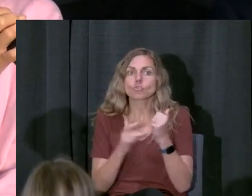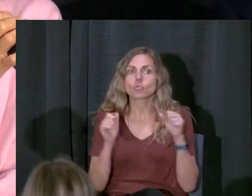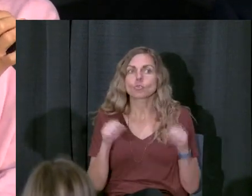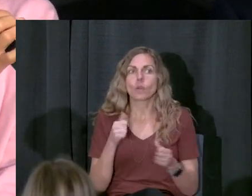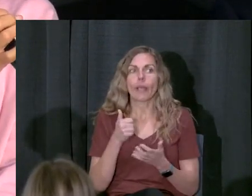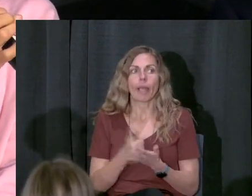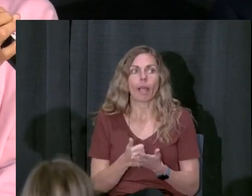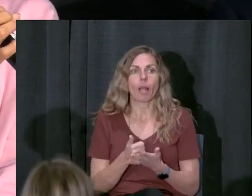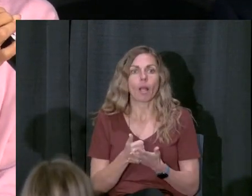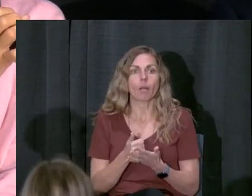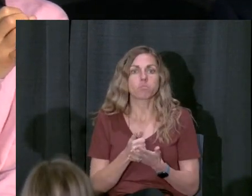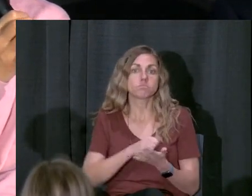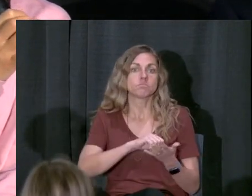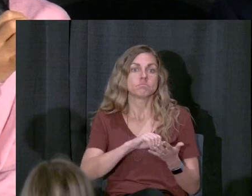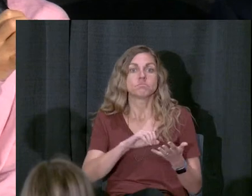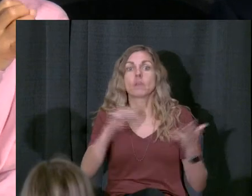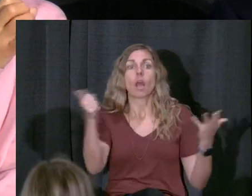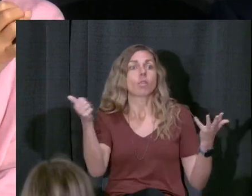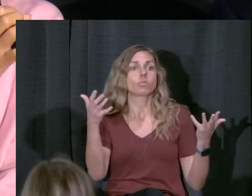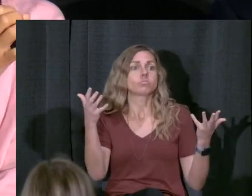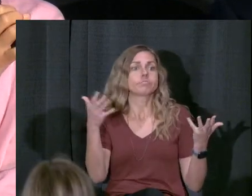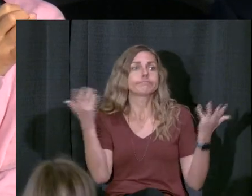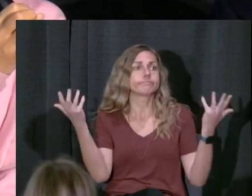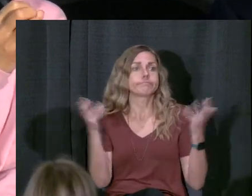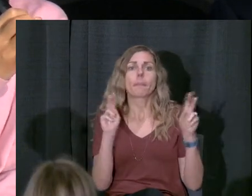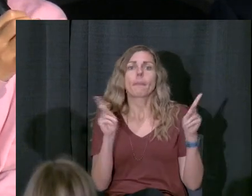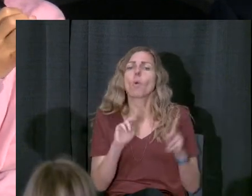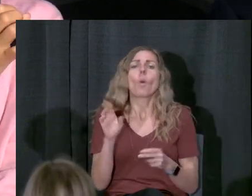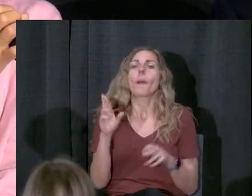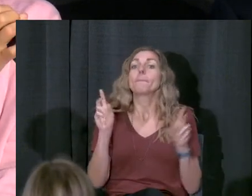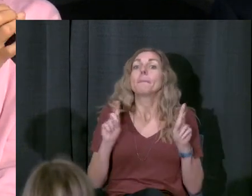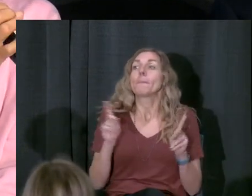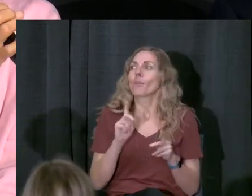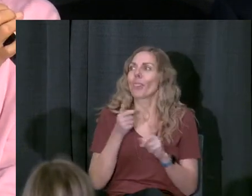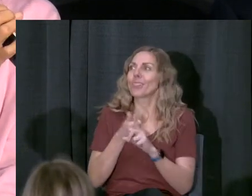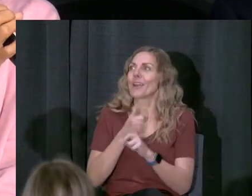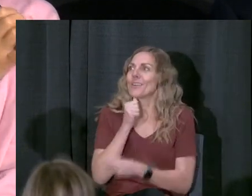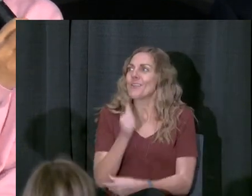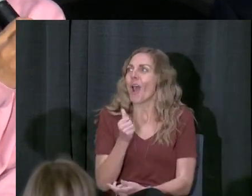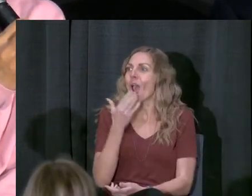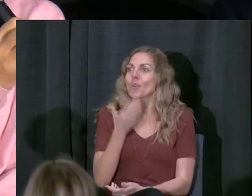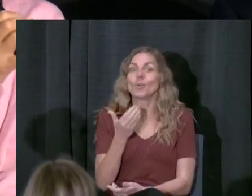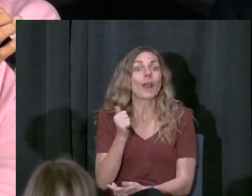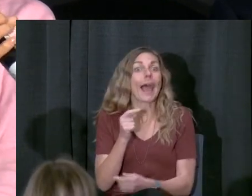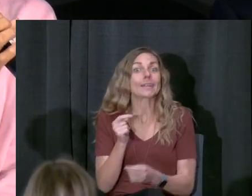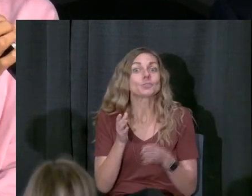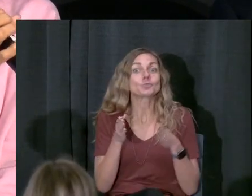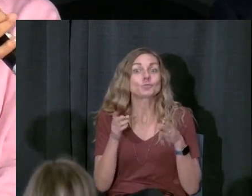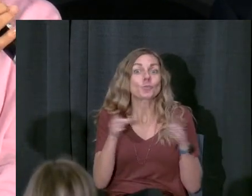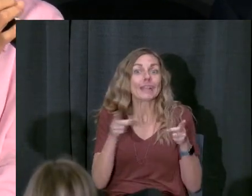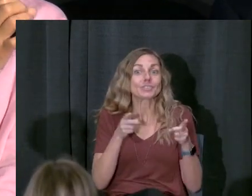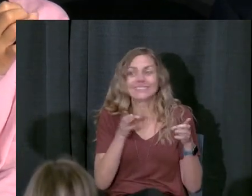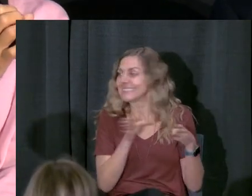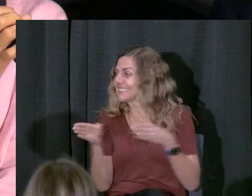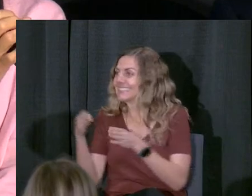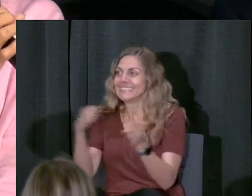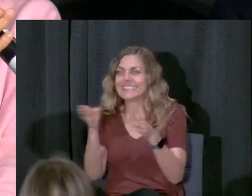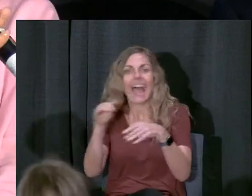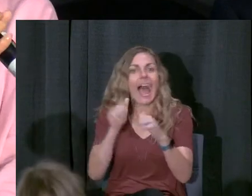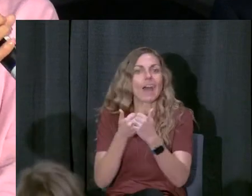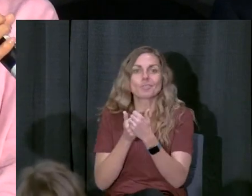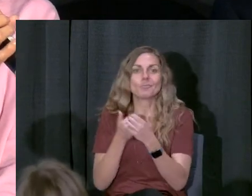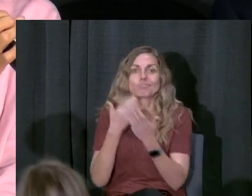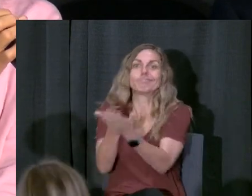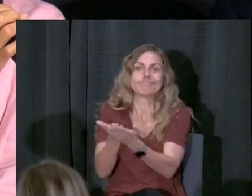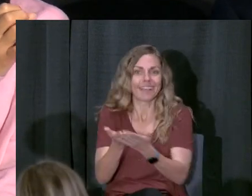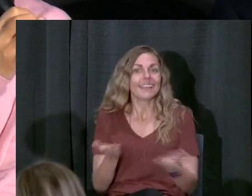know, elderly people, because, or people who are not good at directions. So even